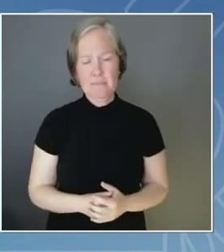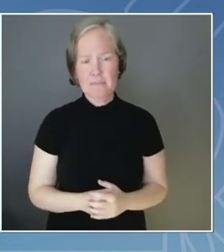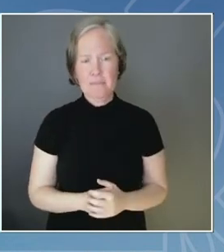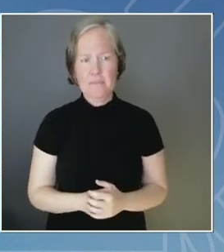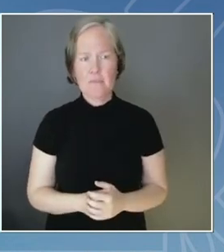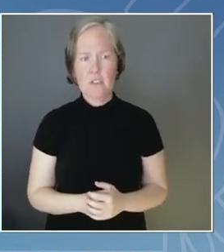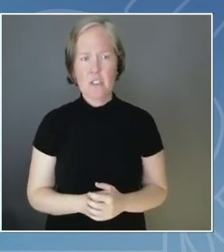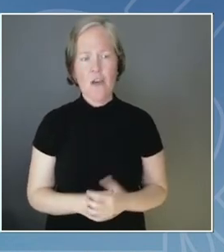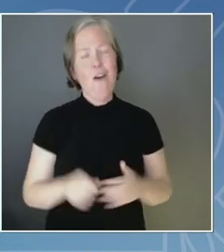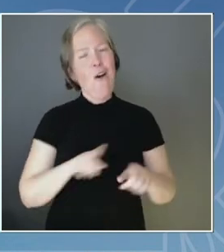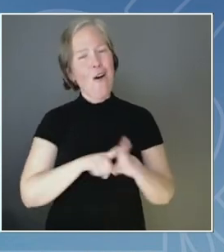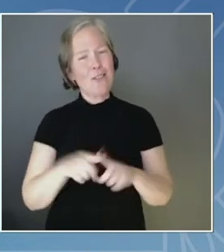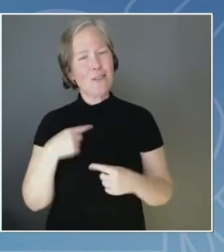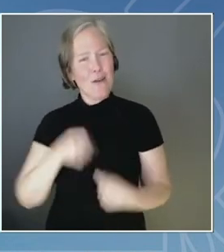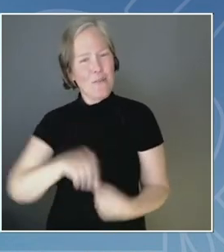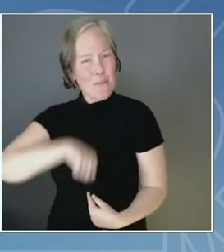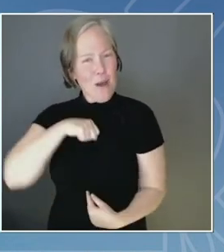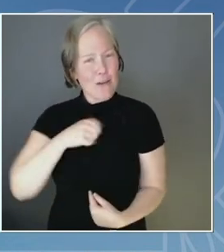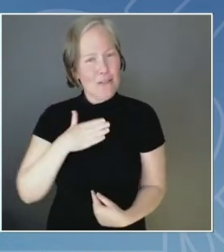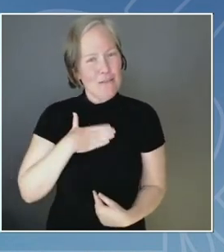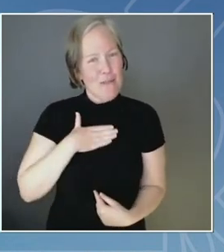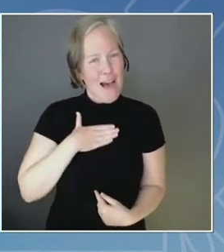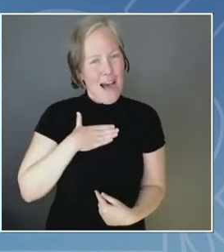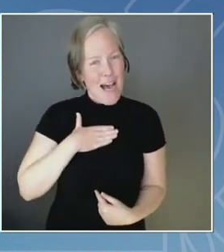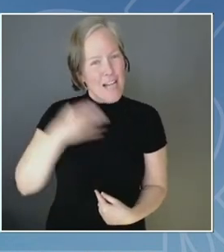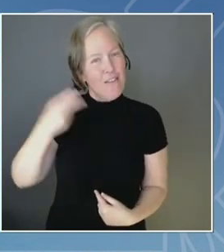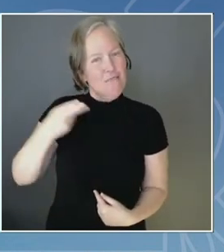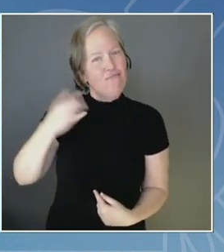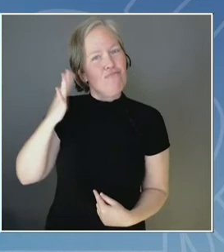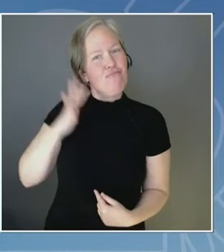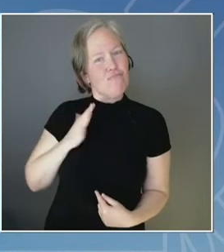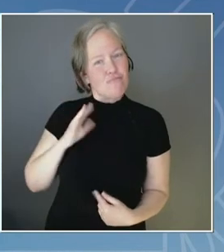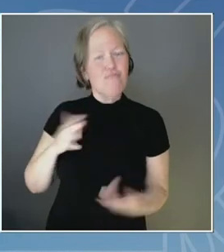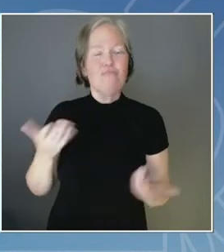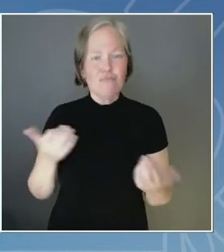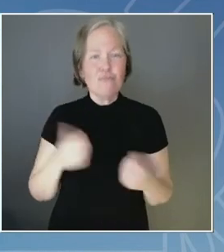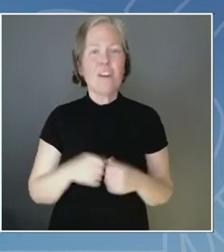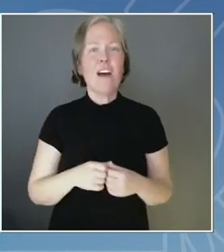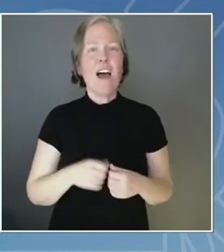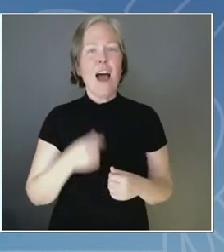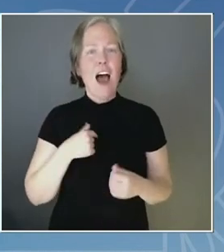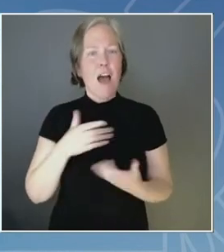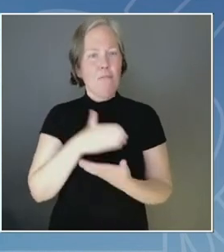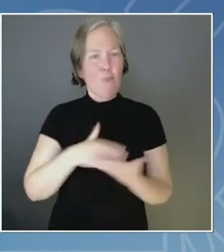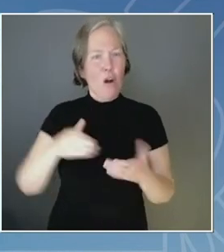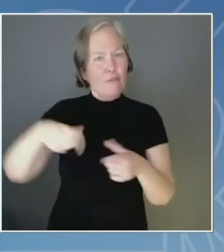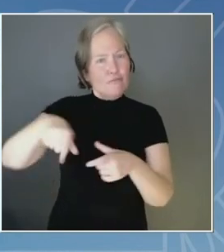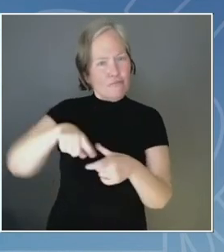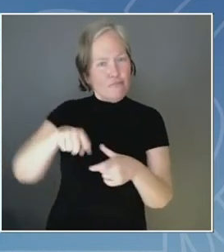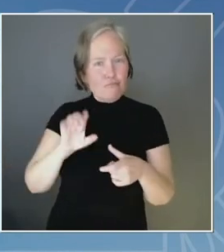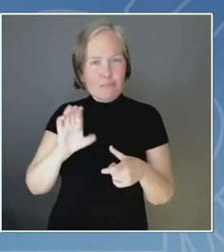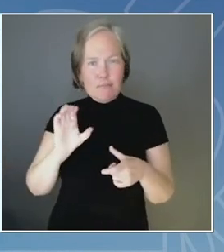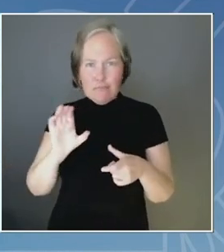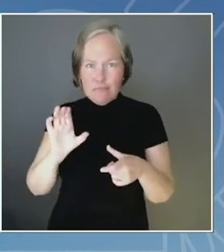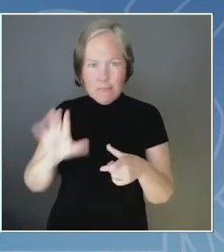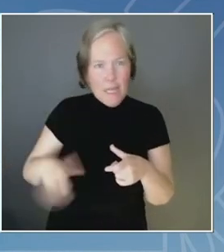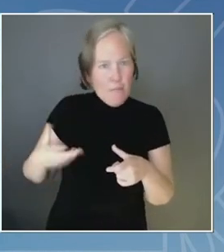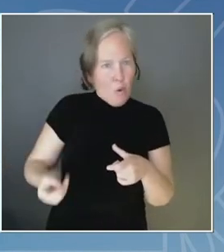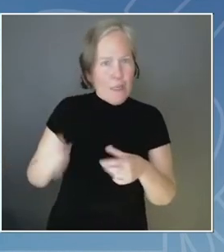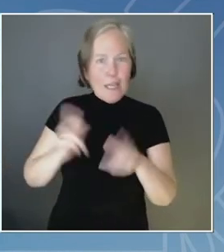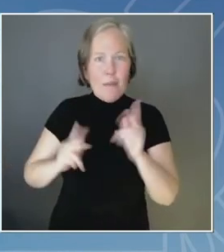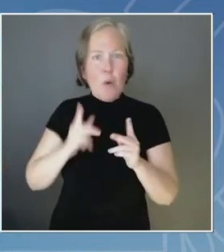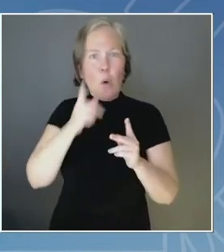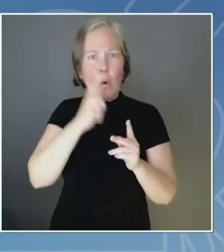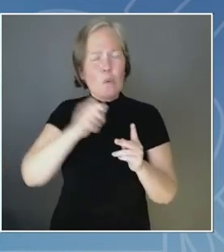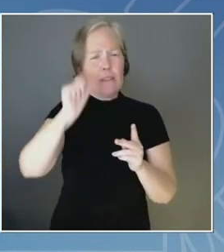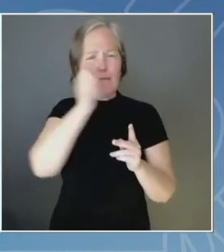I'm also proud of my heritage as Khmer and my history as a part of the Khmer people, a people who've gone through such suffering,